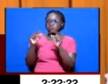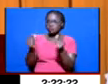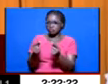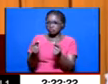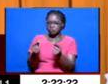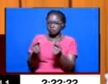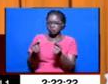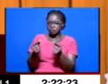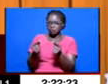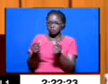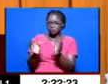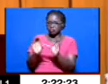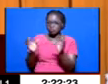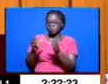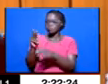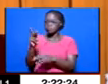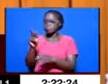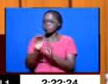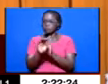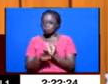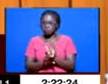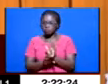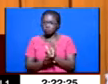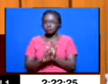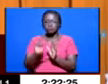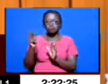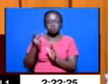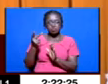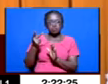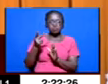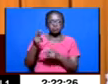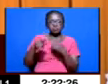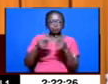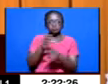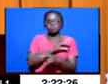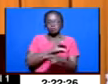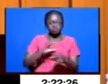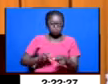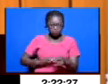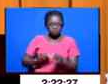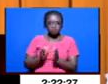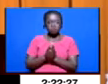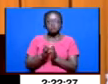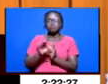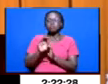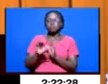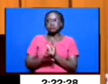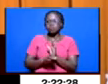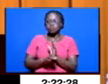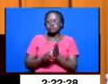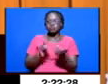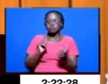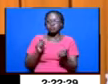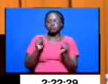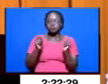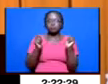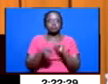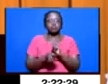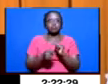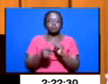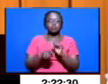Group K of the Constitution of Kenya Review Commission on Constitutional Commission and Amendments to the